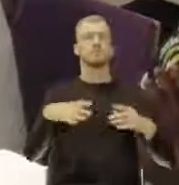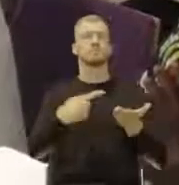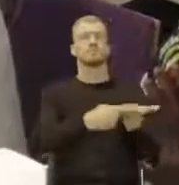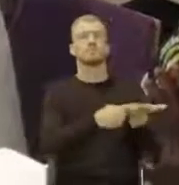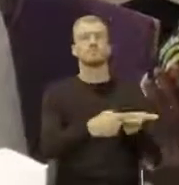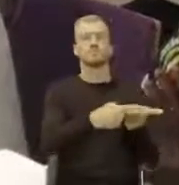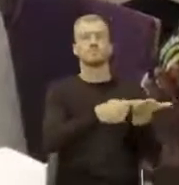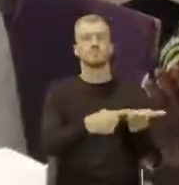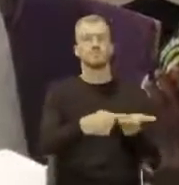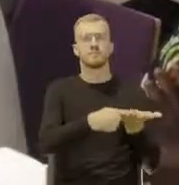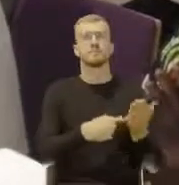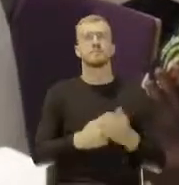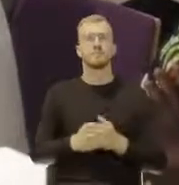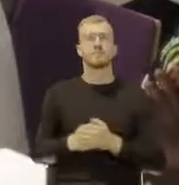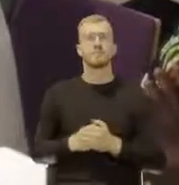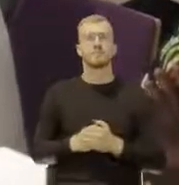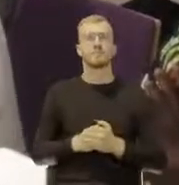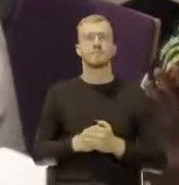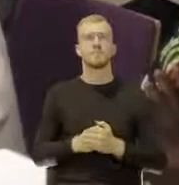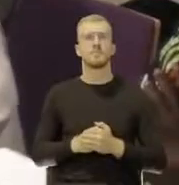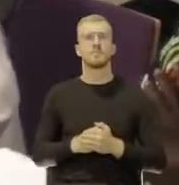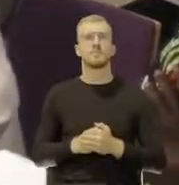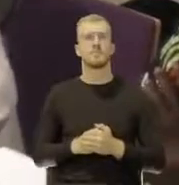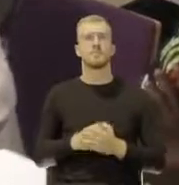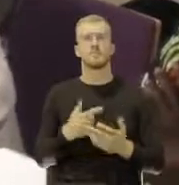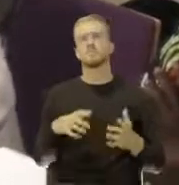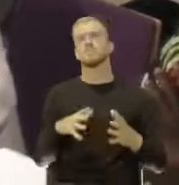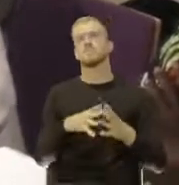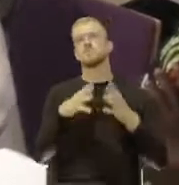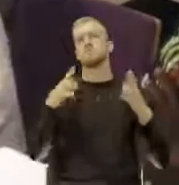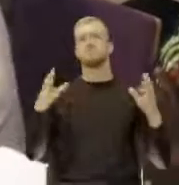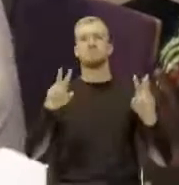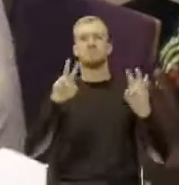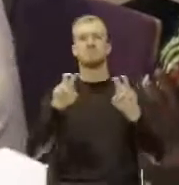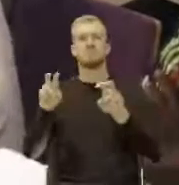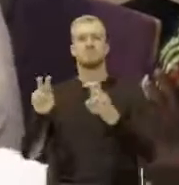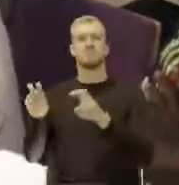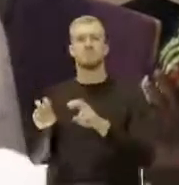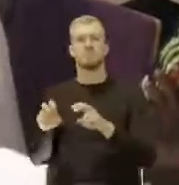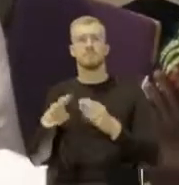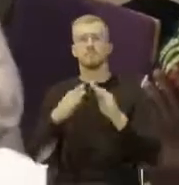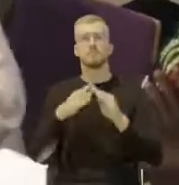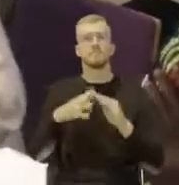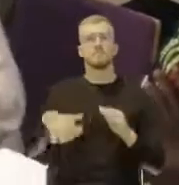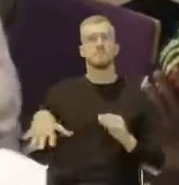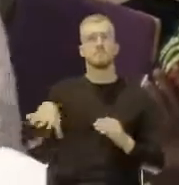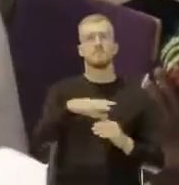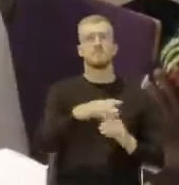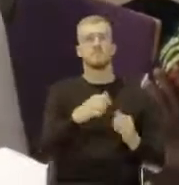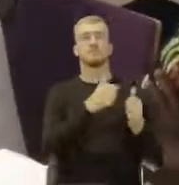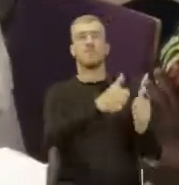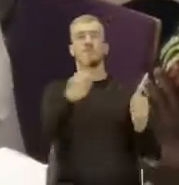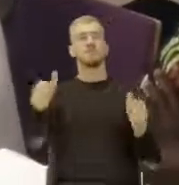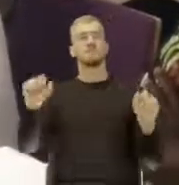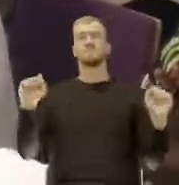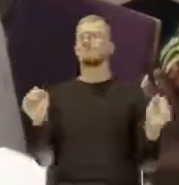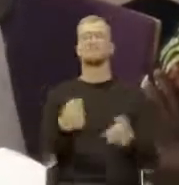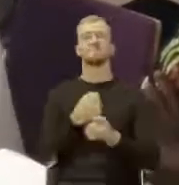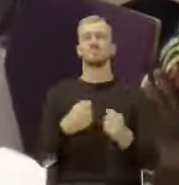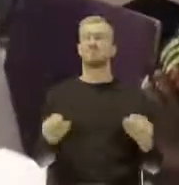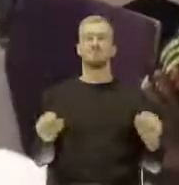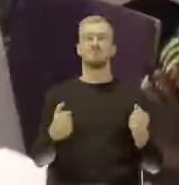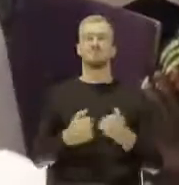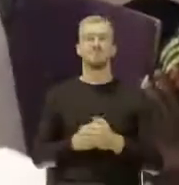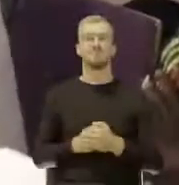There are many things that a city alone cannot do, and we need to rethink how democracy is